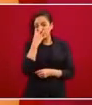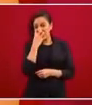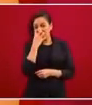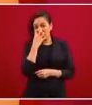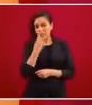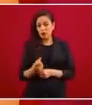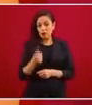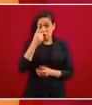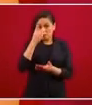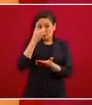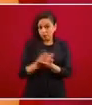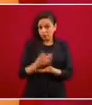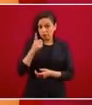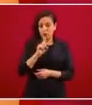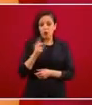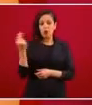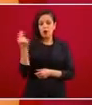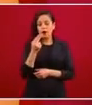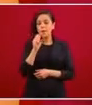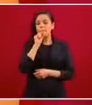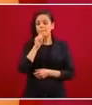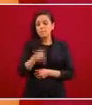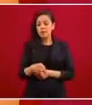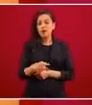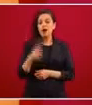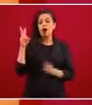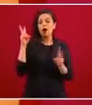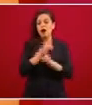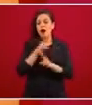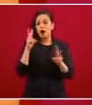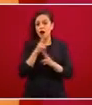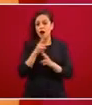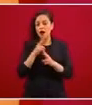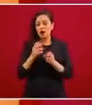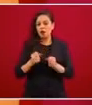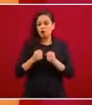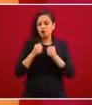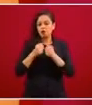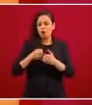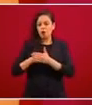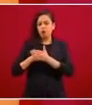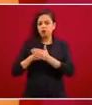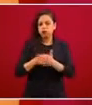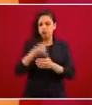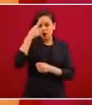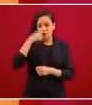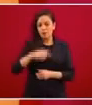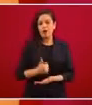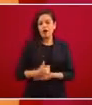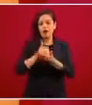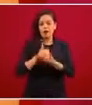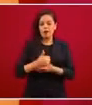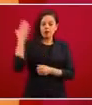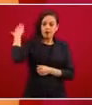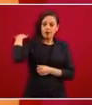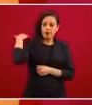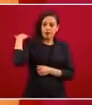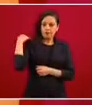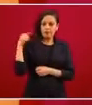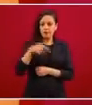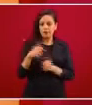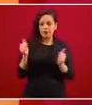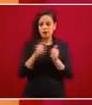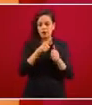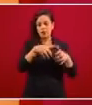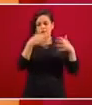5% of patients that have been intubated. These patients unfortunately reach a critical state in which they cannot breathe on